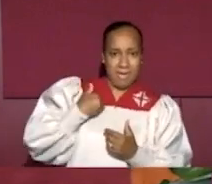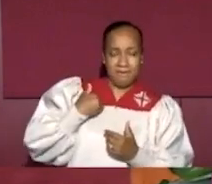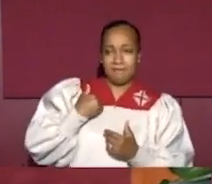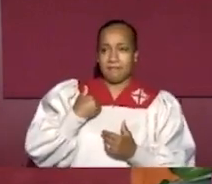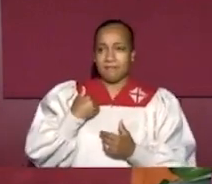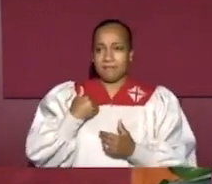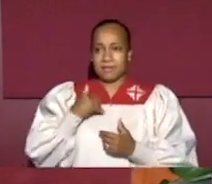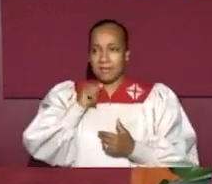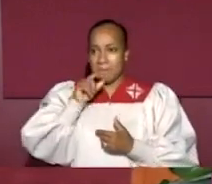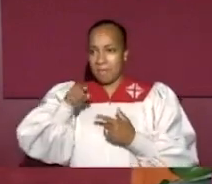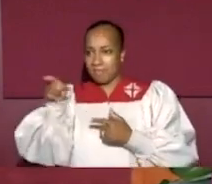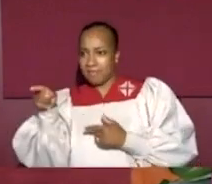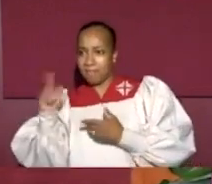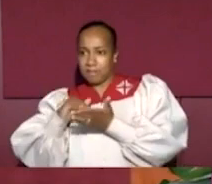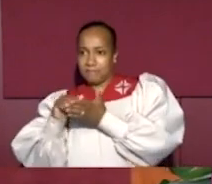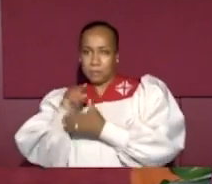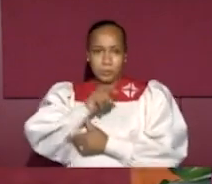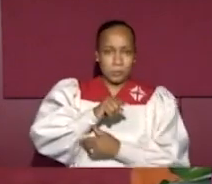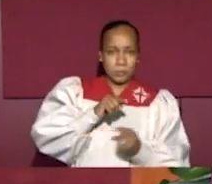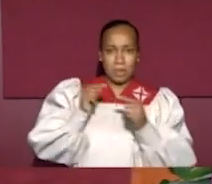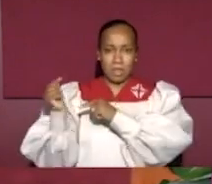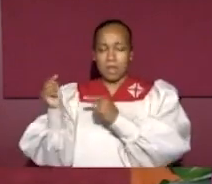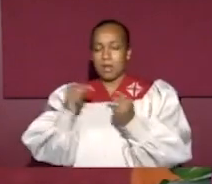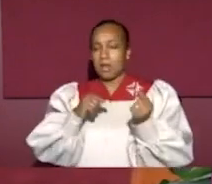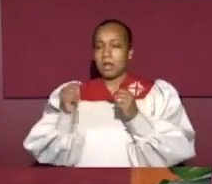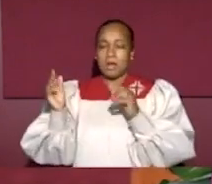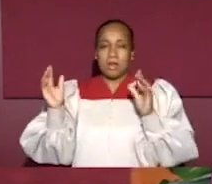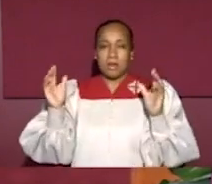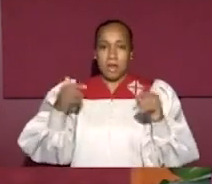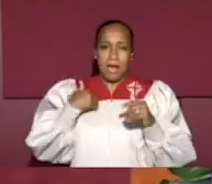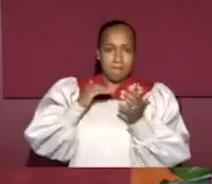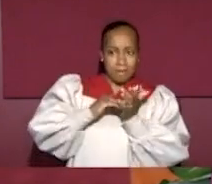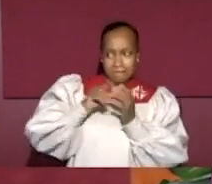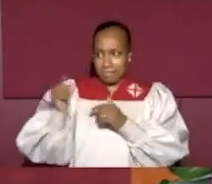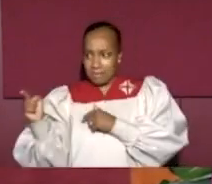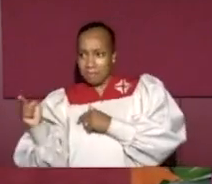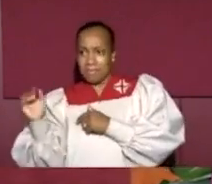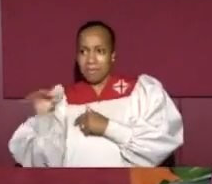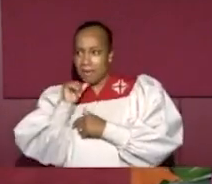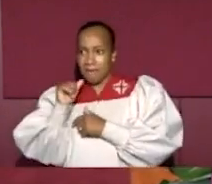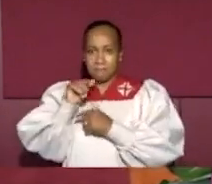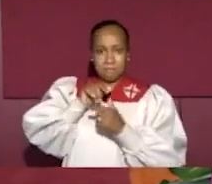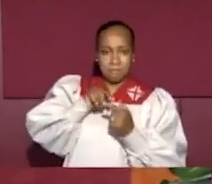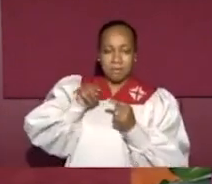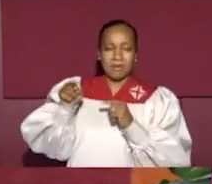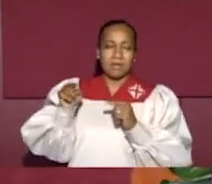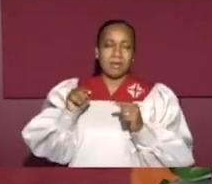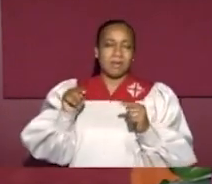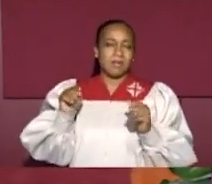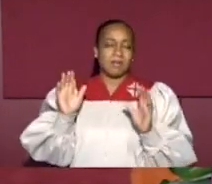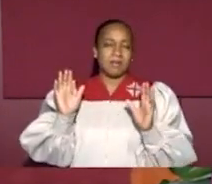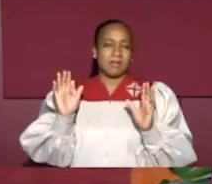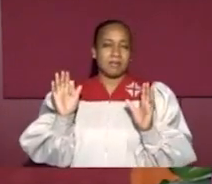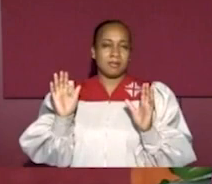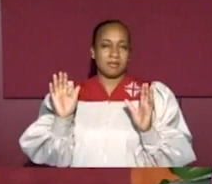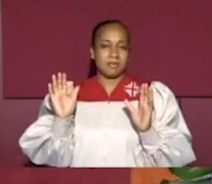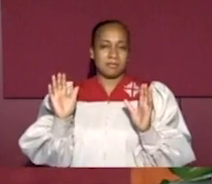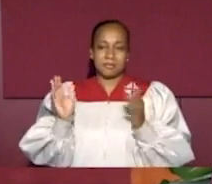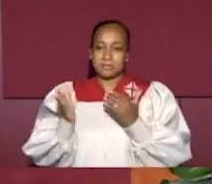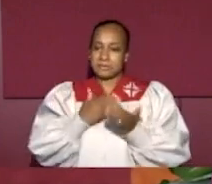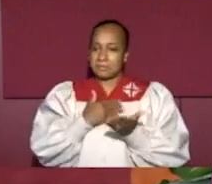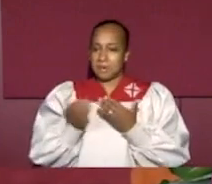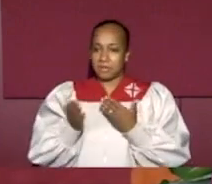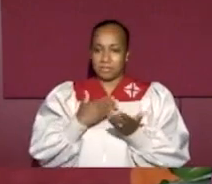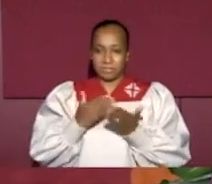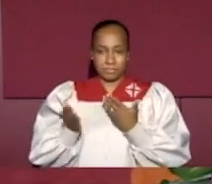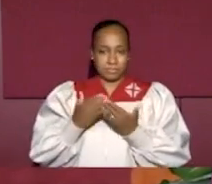they got, and it's not about them forgiving you. I forgave them, but they haven't forgiven me. It doesn't